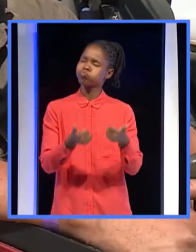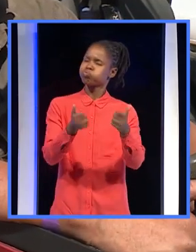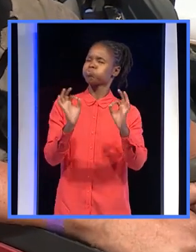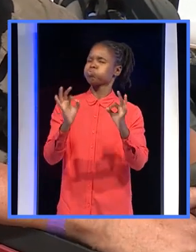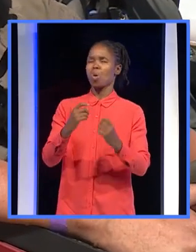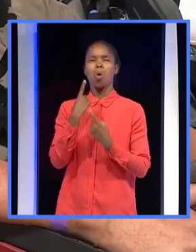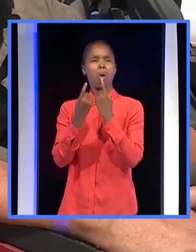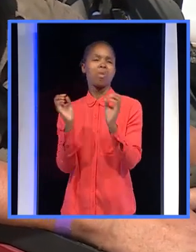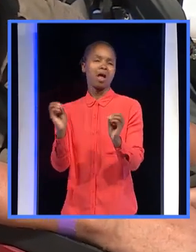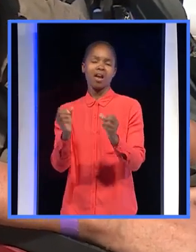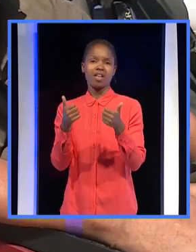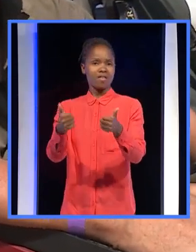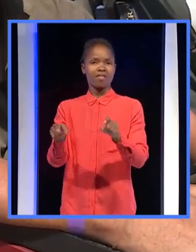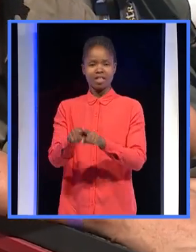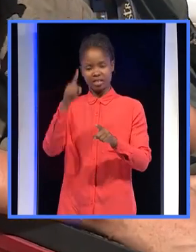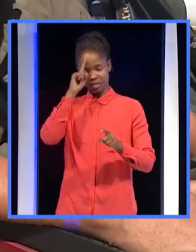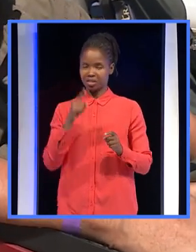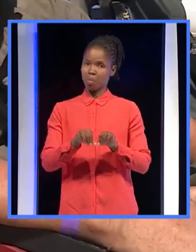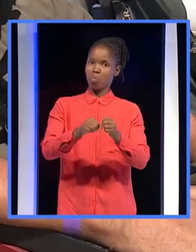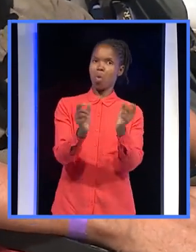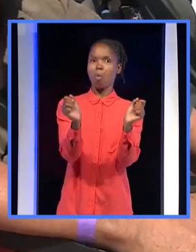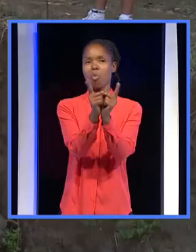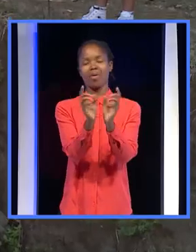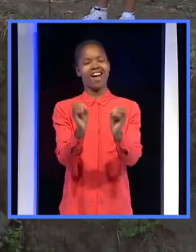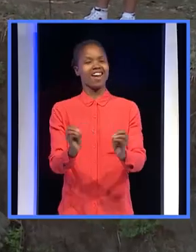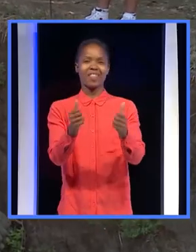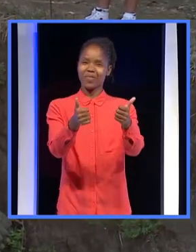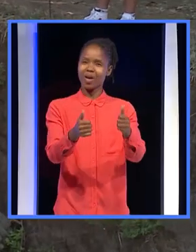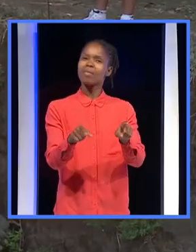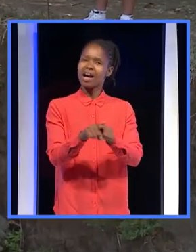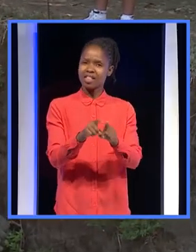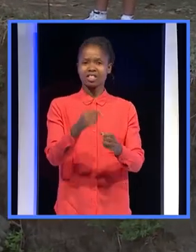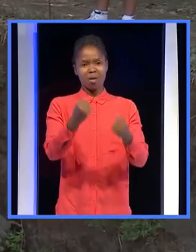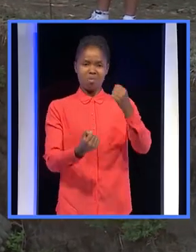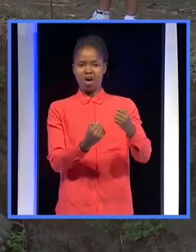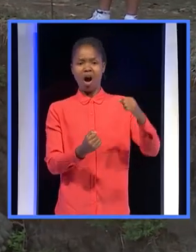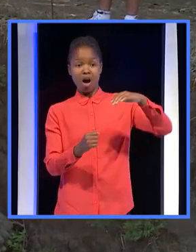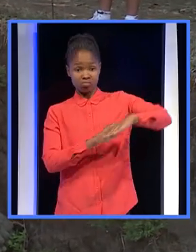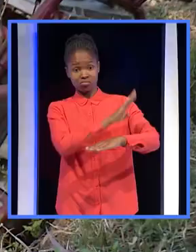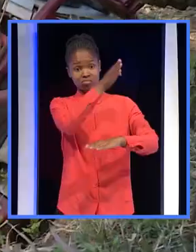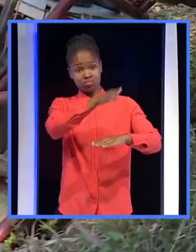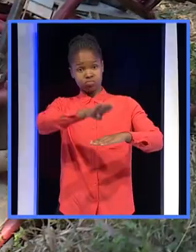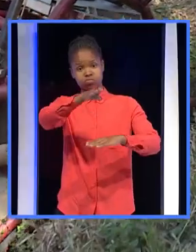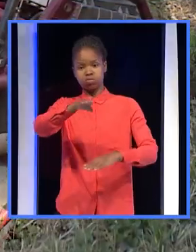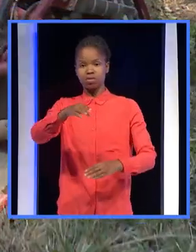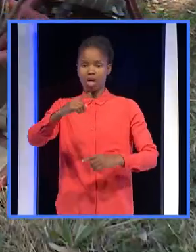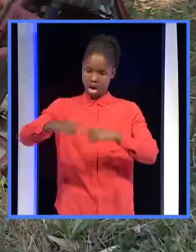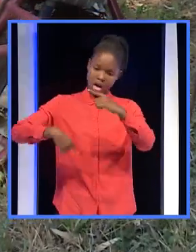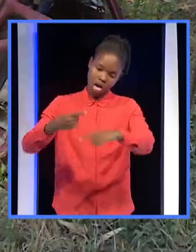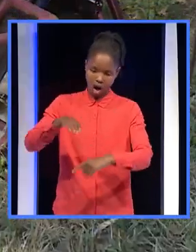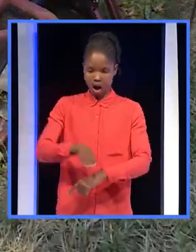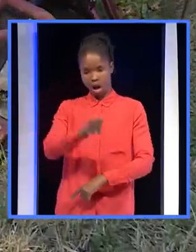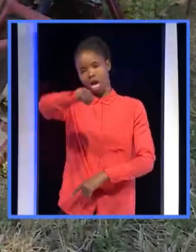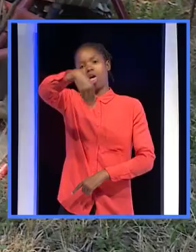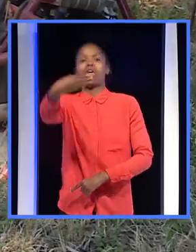can't complain too much. We haven't broken yet, that's the last point. Yeah, we actually saw one of the cars are tipping over earlier, so I see you